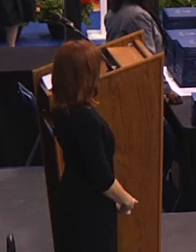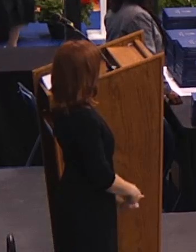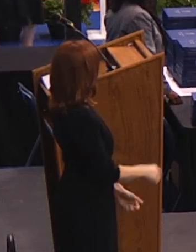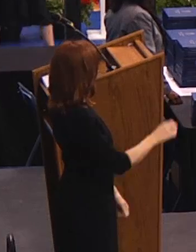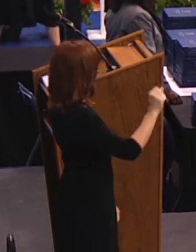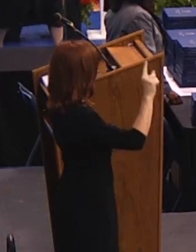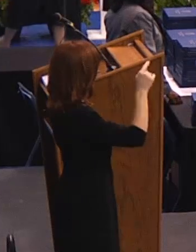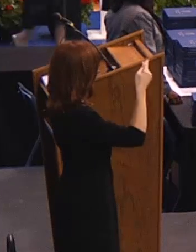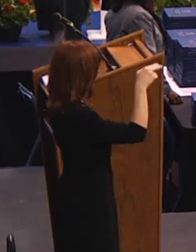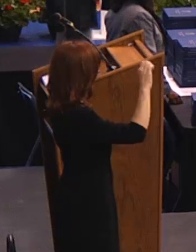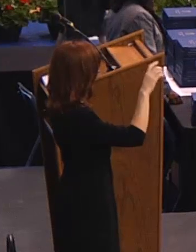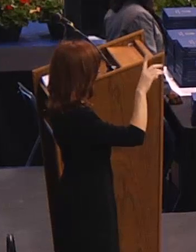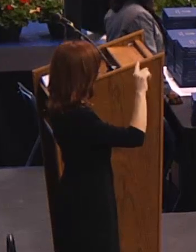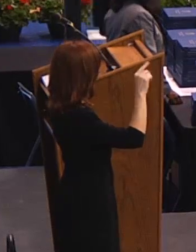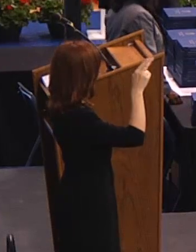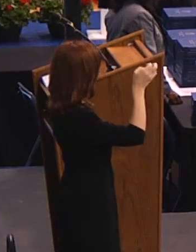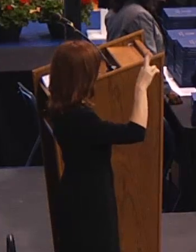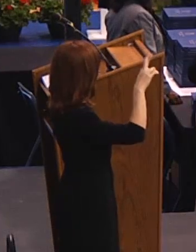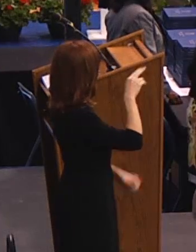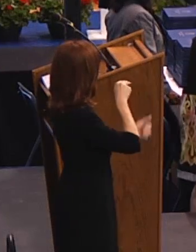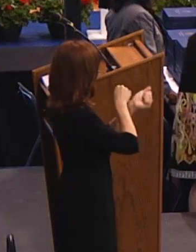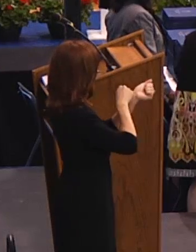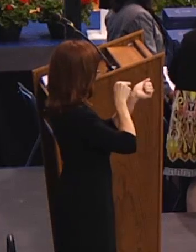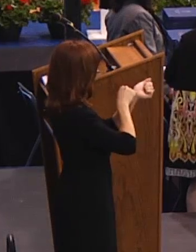Stephanie Diane Tucker, nursing.